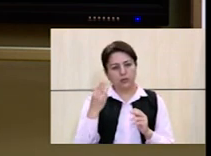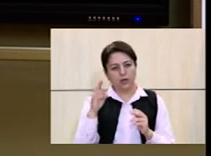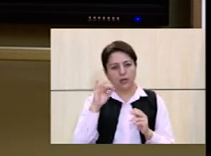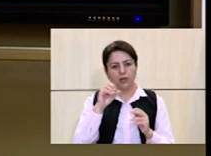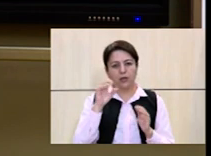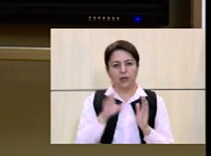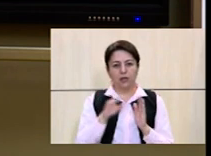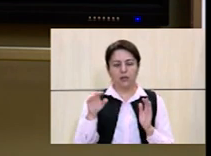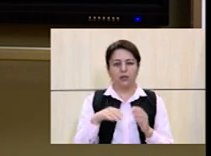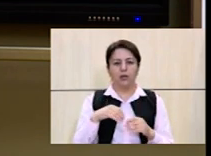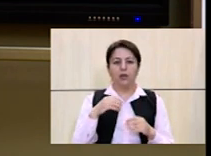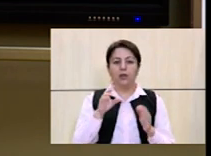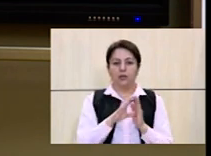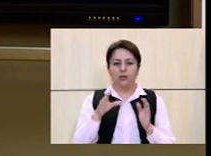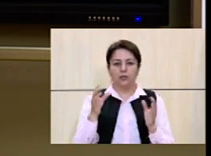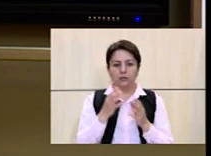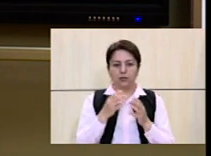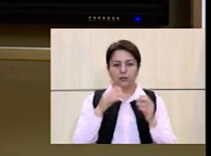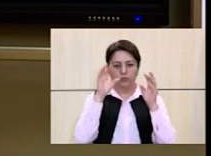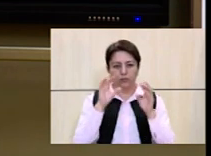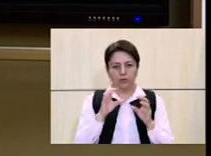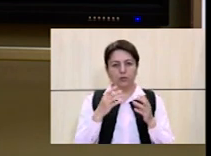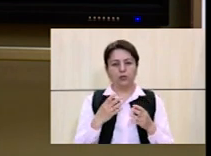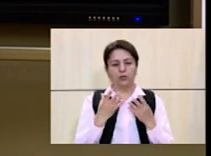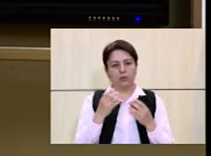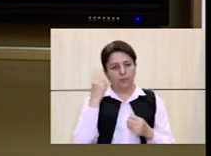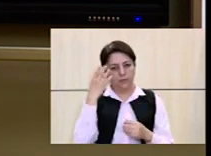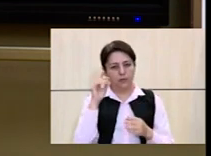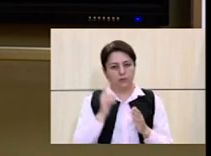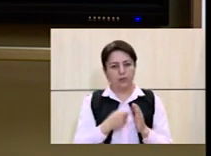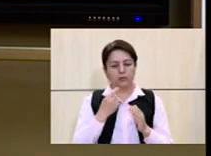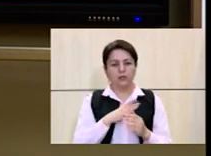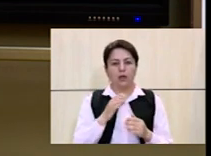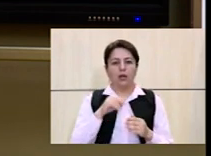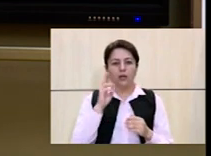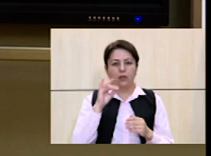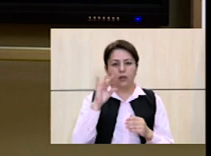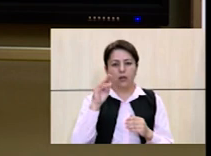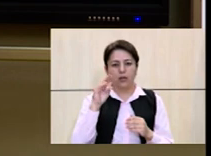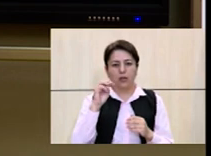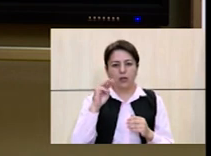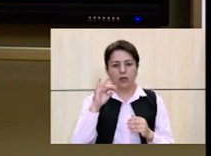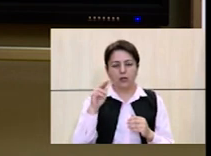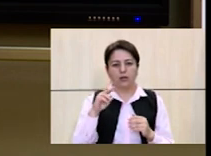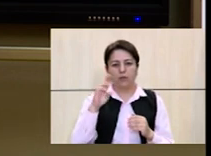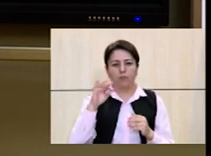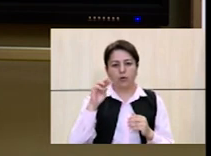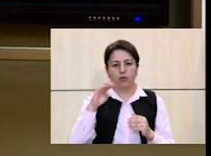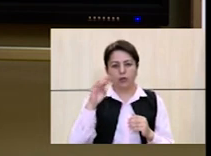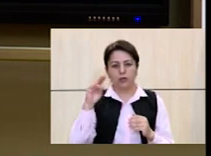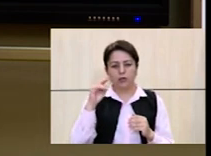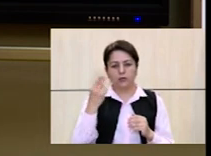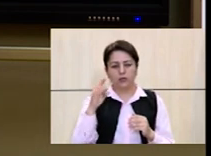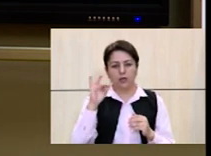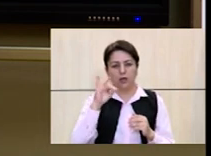doir ma'lumotlarga ega bo'ldik. Kinetik energiya, potensial energiya bir turdan boshqa turga o'tishi, ular